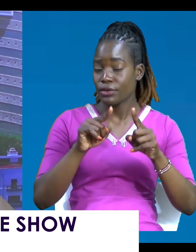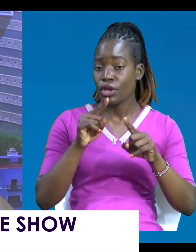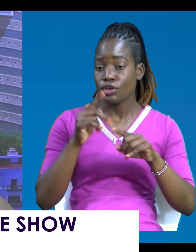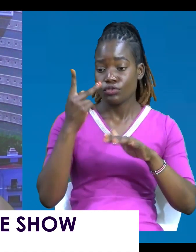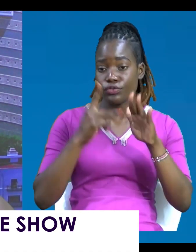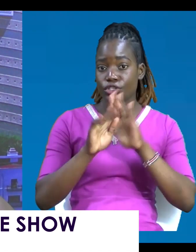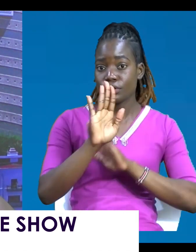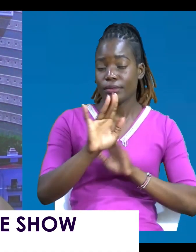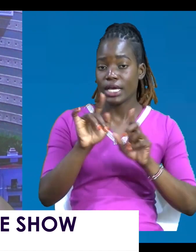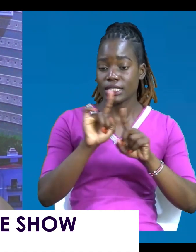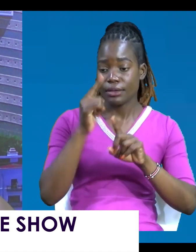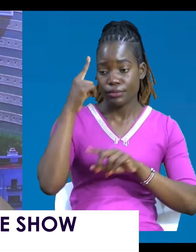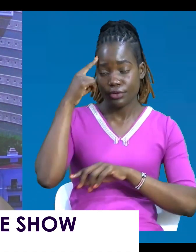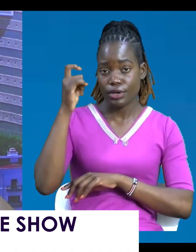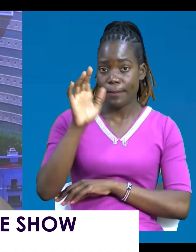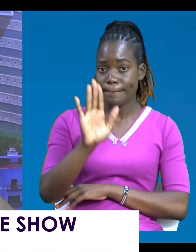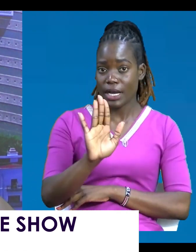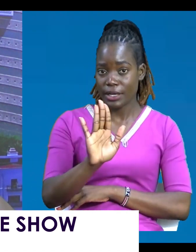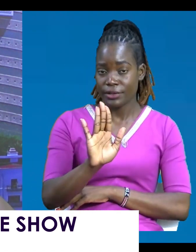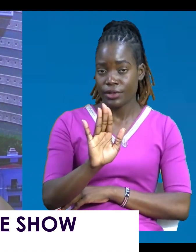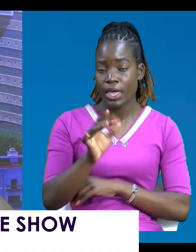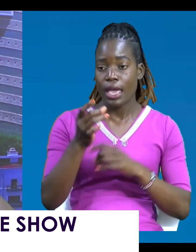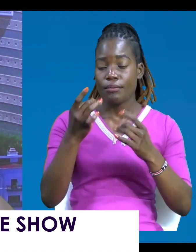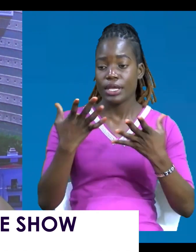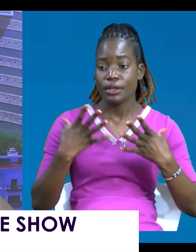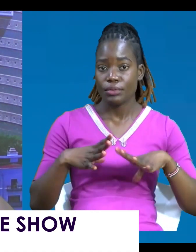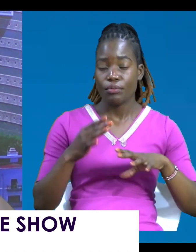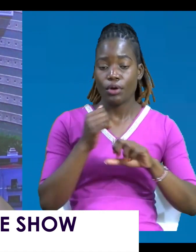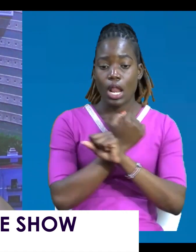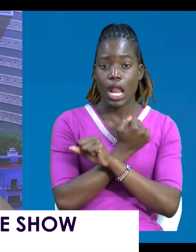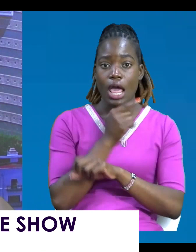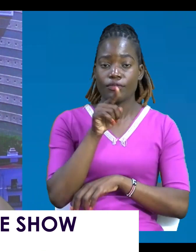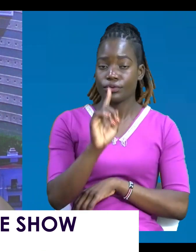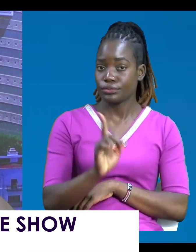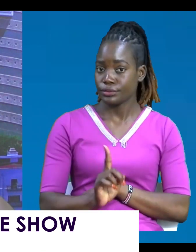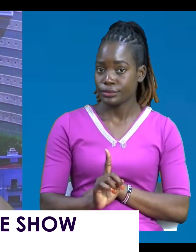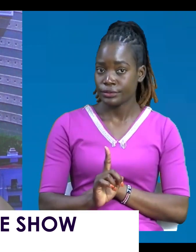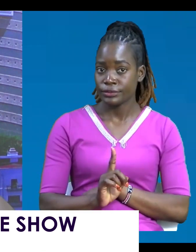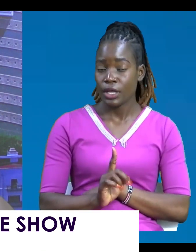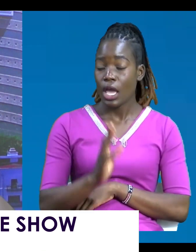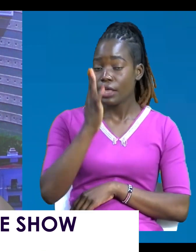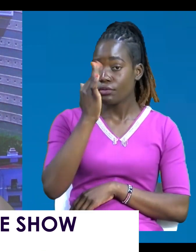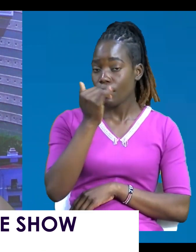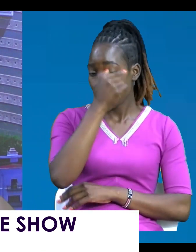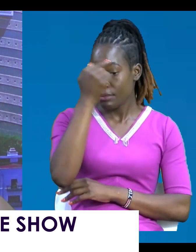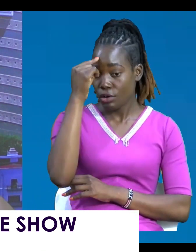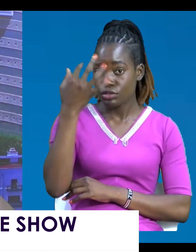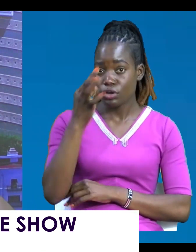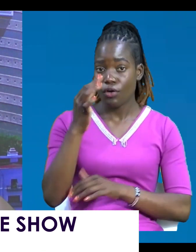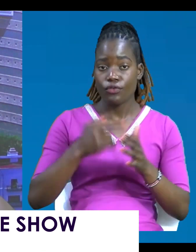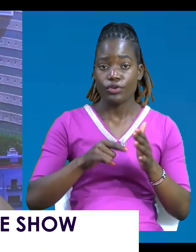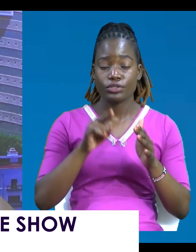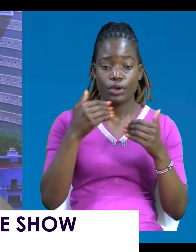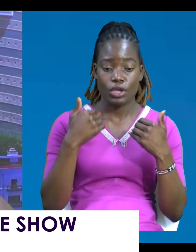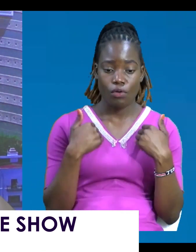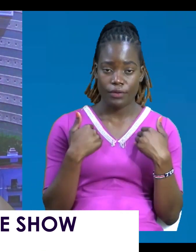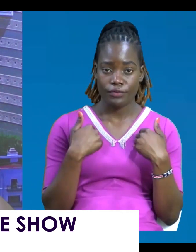your dream, many of them don't love you. It is because of what you're